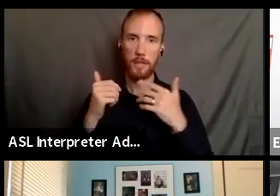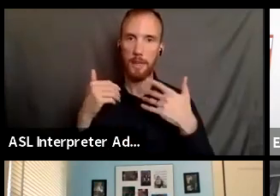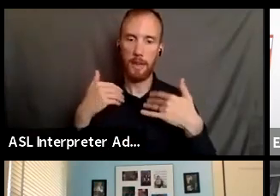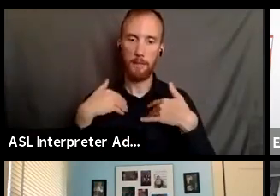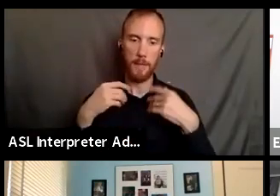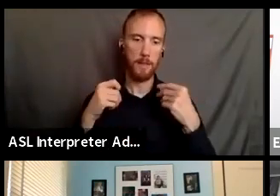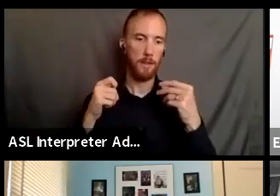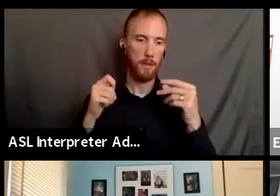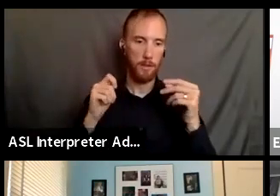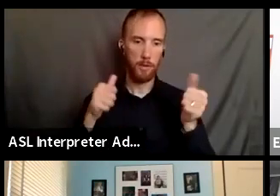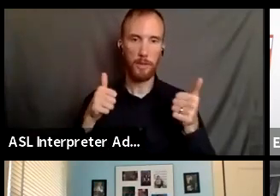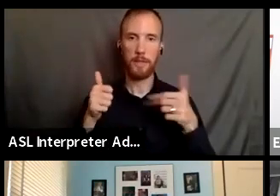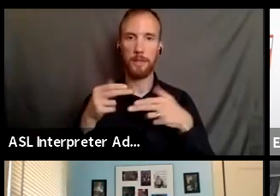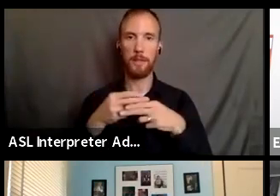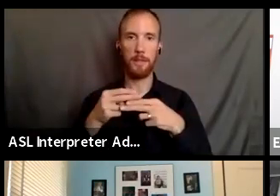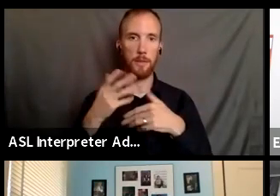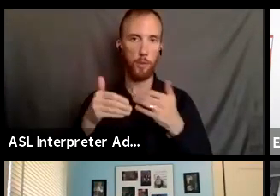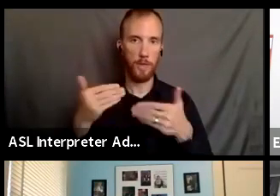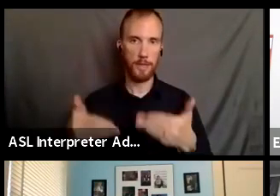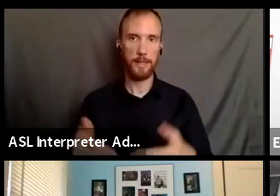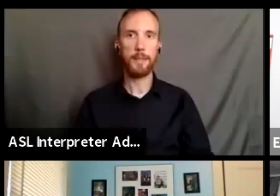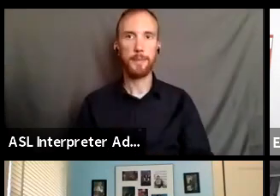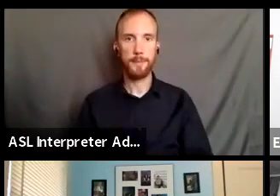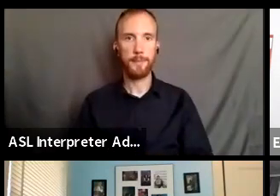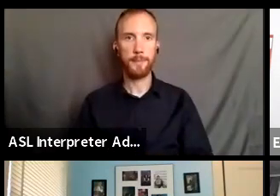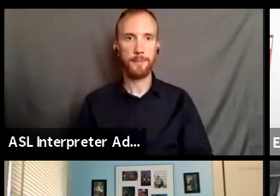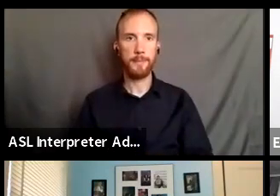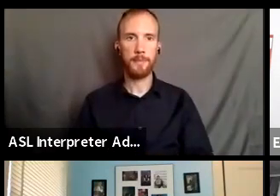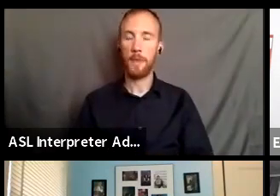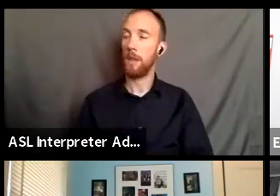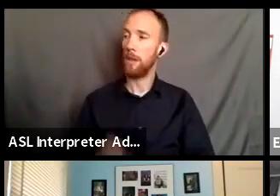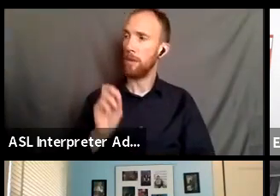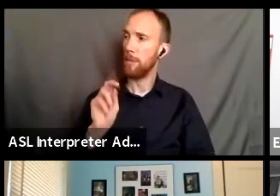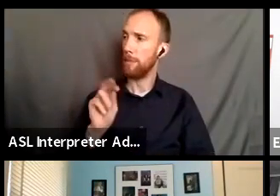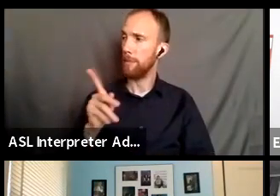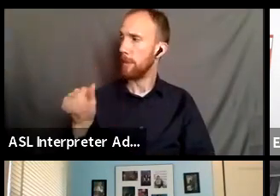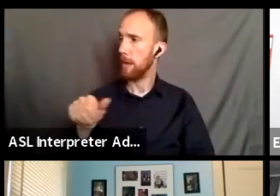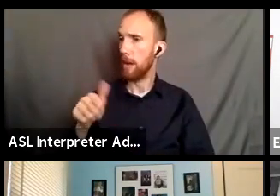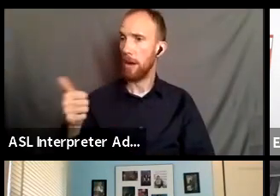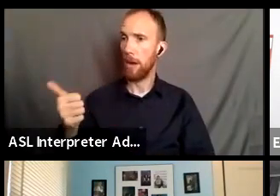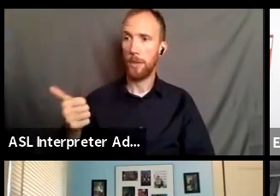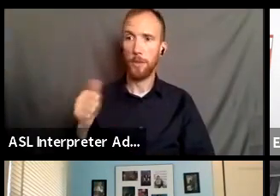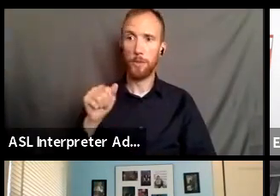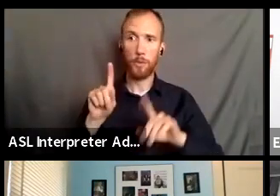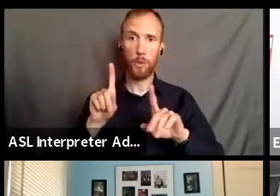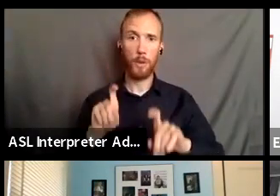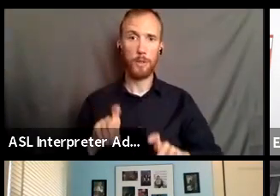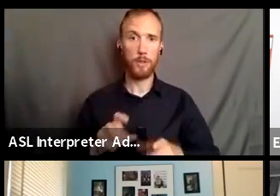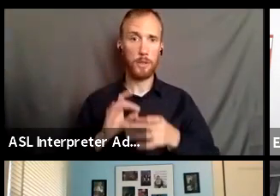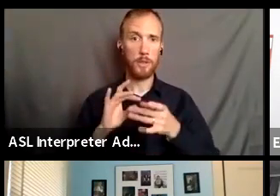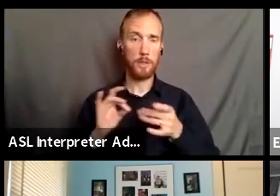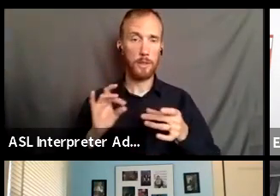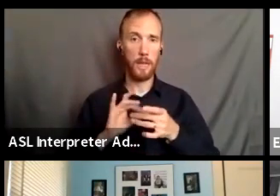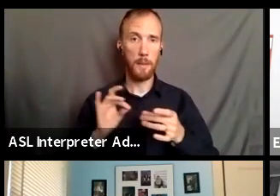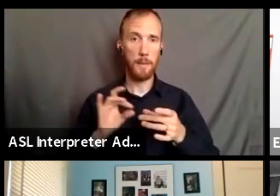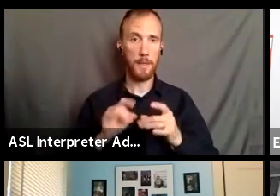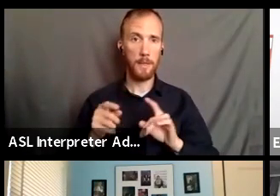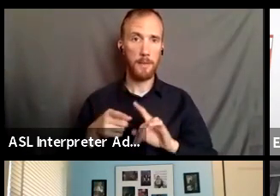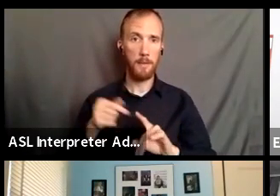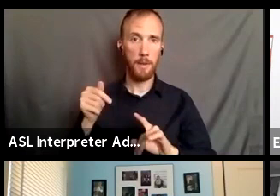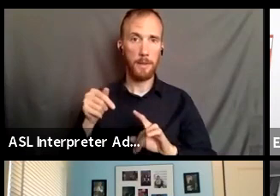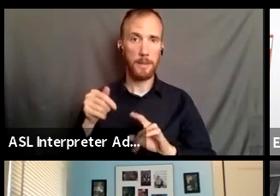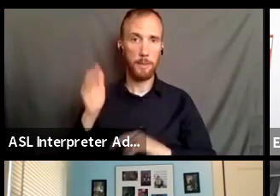process okay uh board members any other questions or comments on this presentation